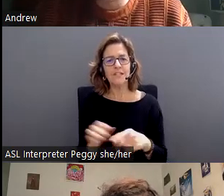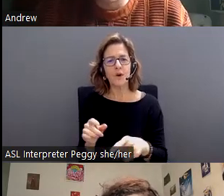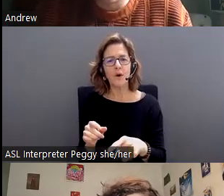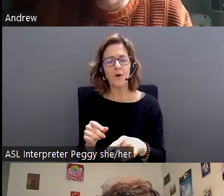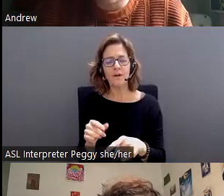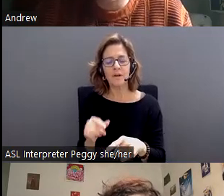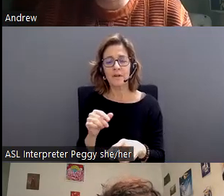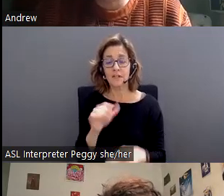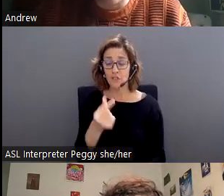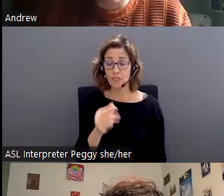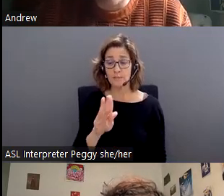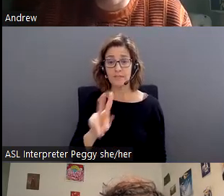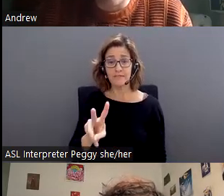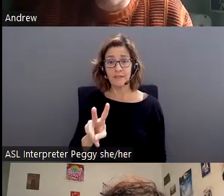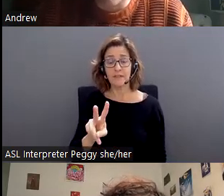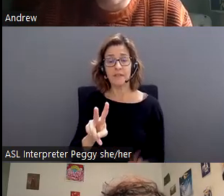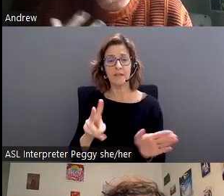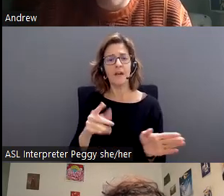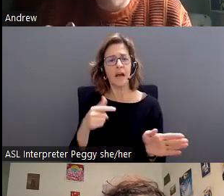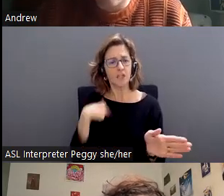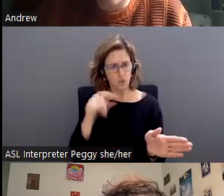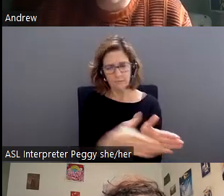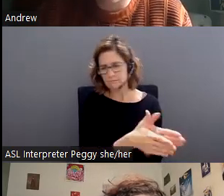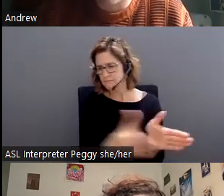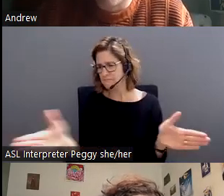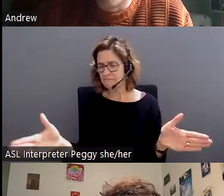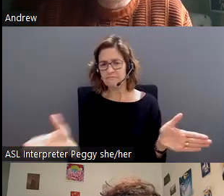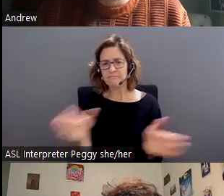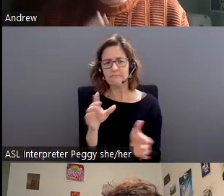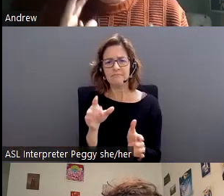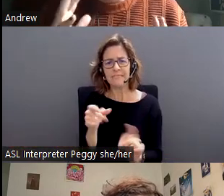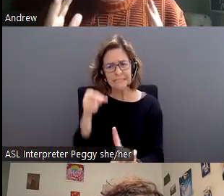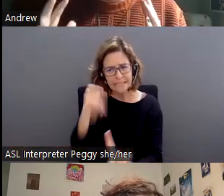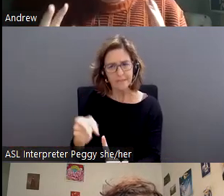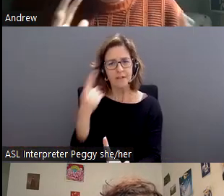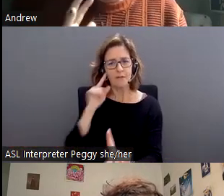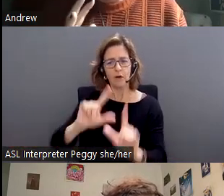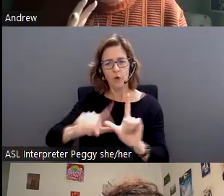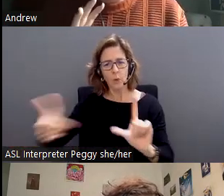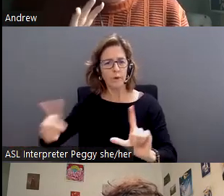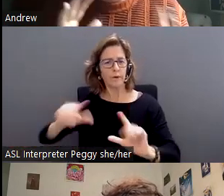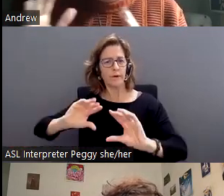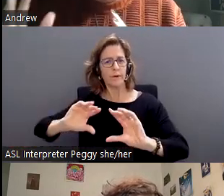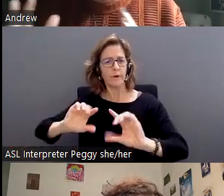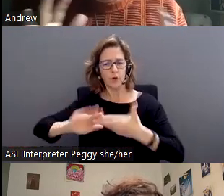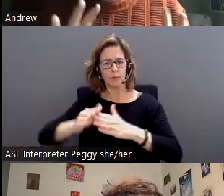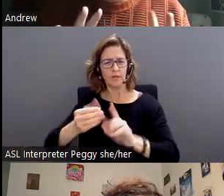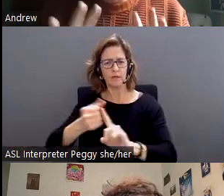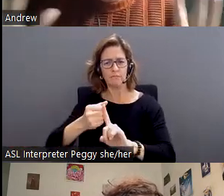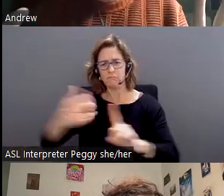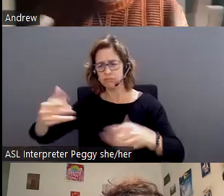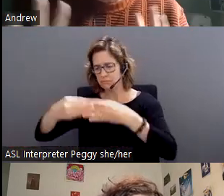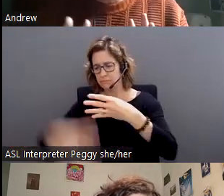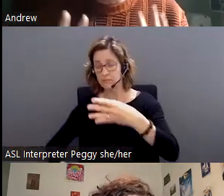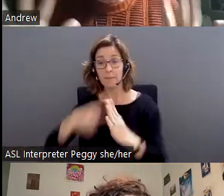forms of gender-based violence that are faced by the queer community, which I'm not going to read out, but I want to just say that there are